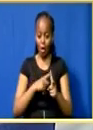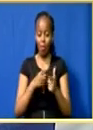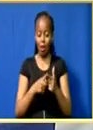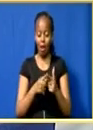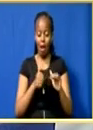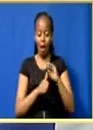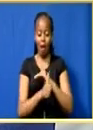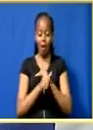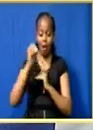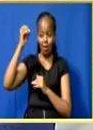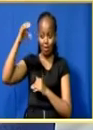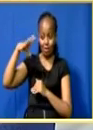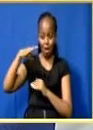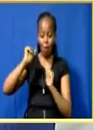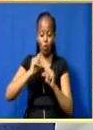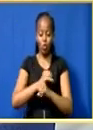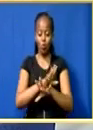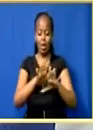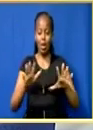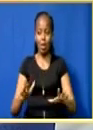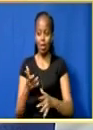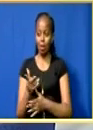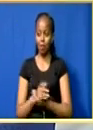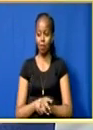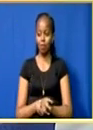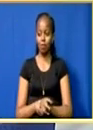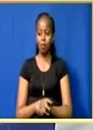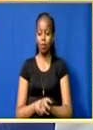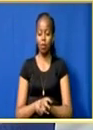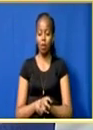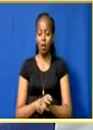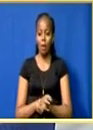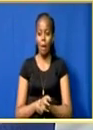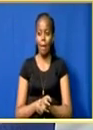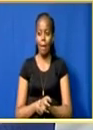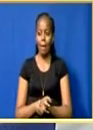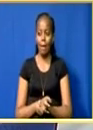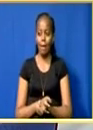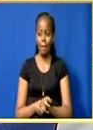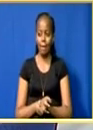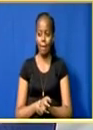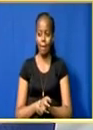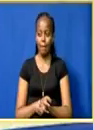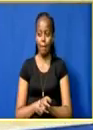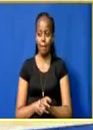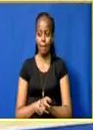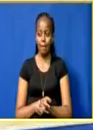put it under the sun. So you're going to spread your kales there. Okay. Spread my